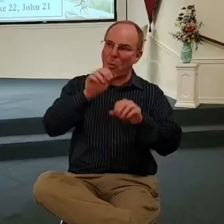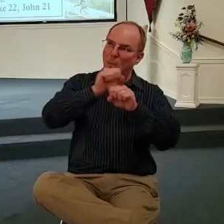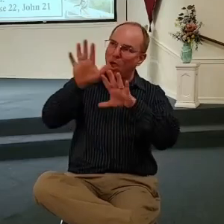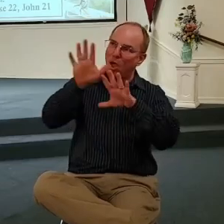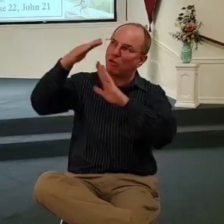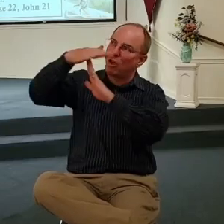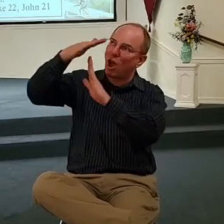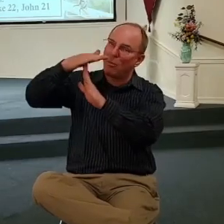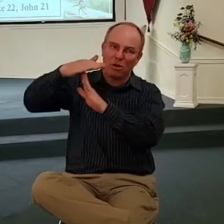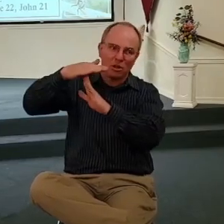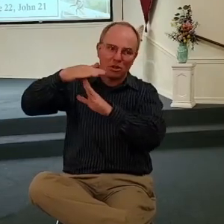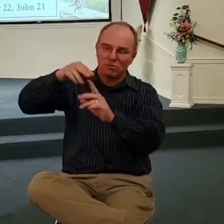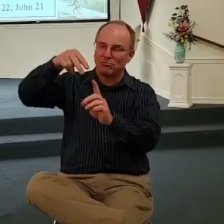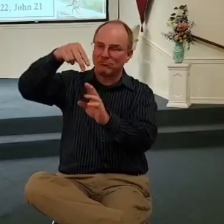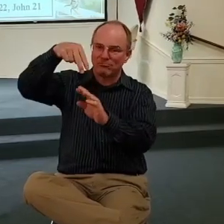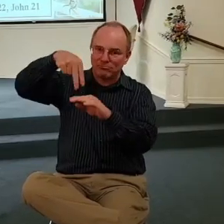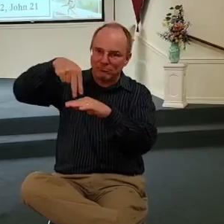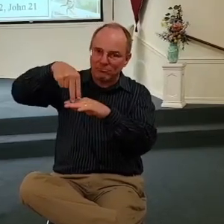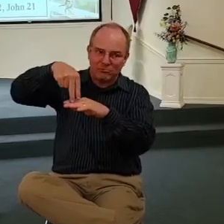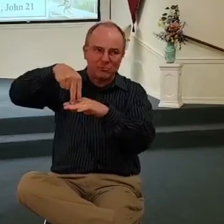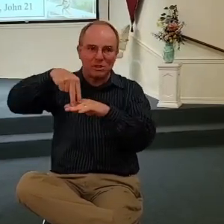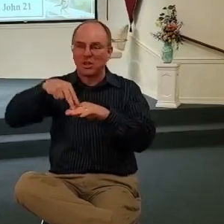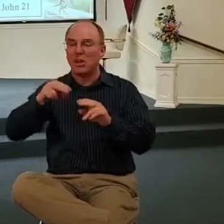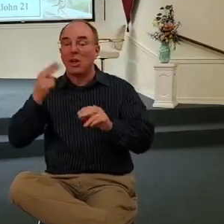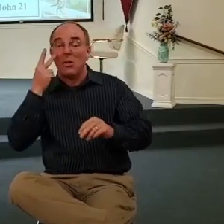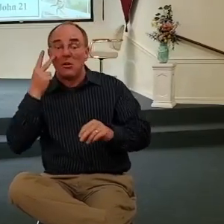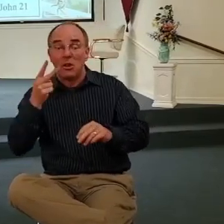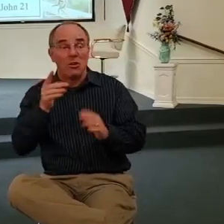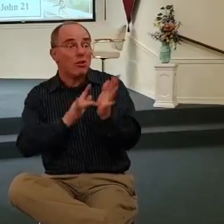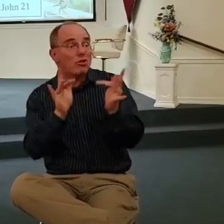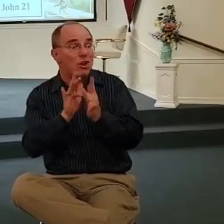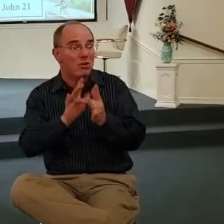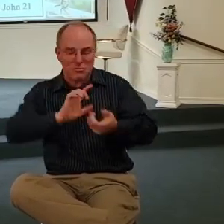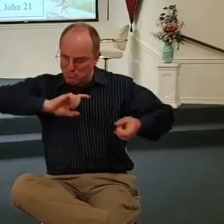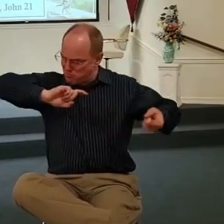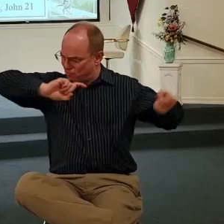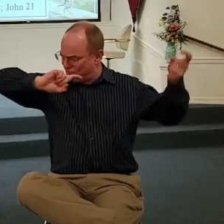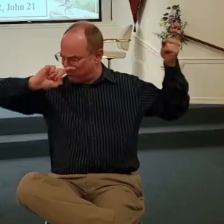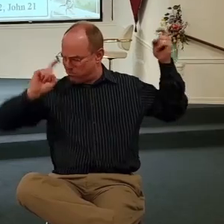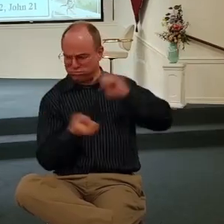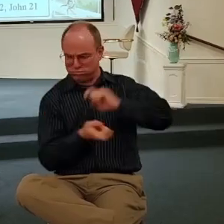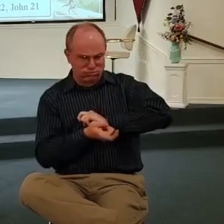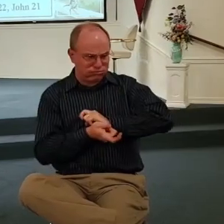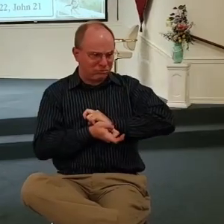and see him transfigured, his clothes turn to a glowing white,